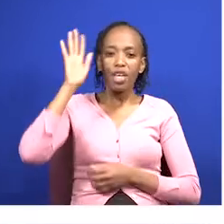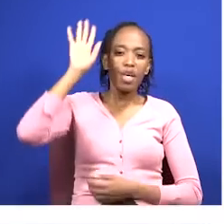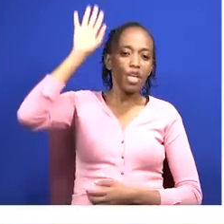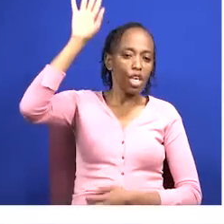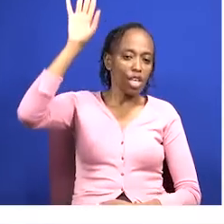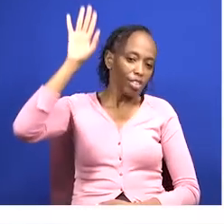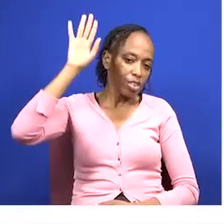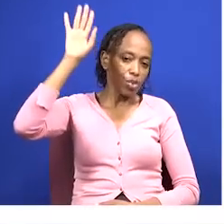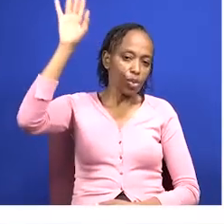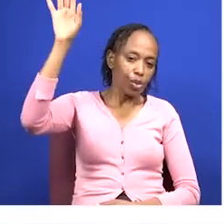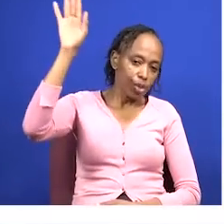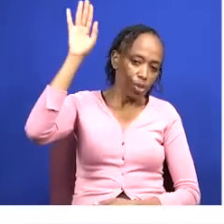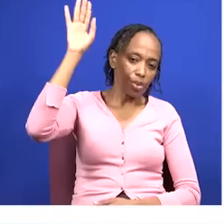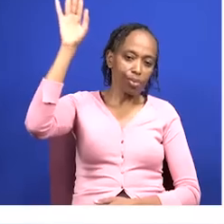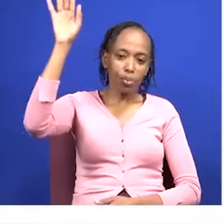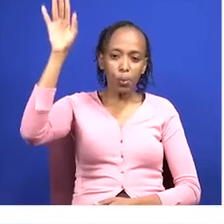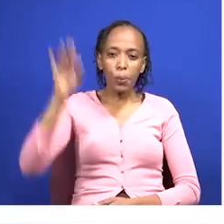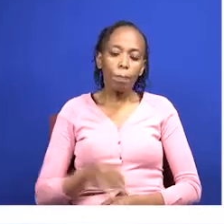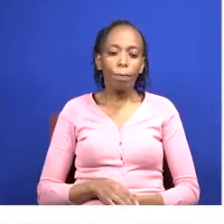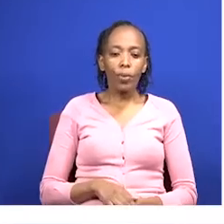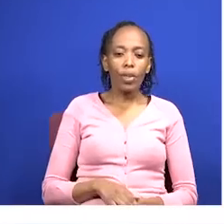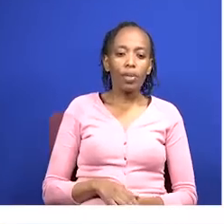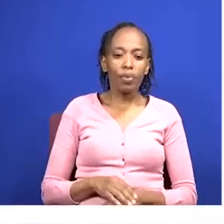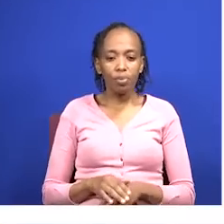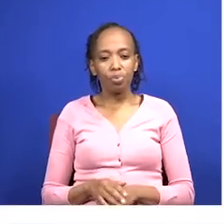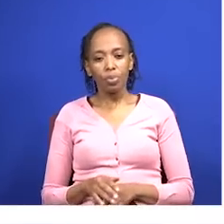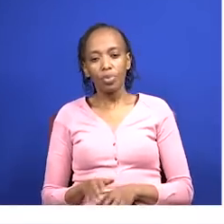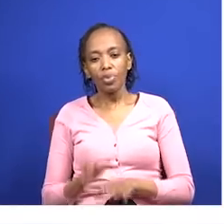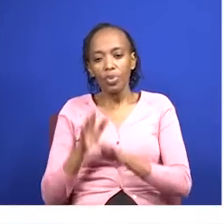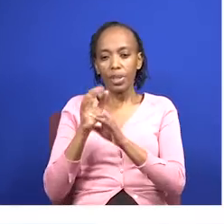Everything I give to you.